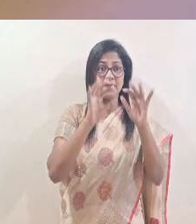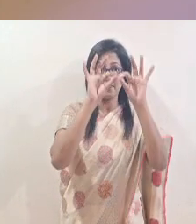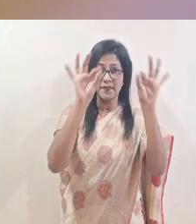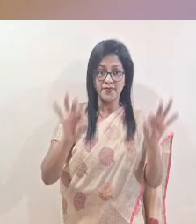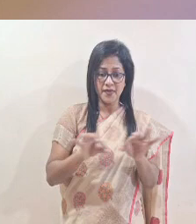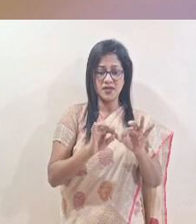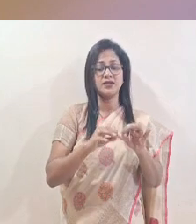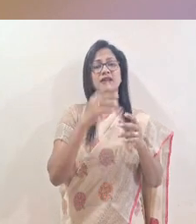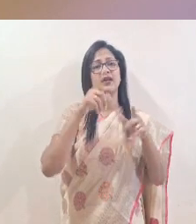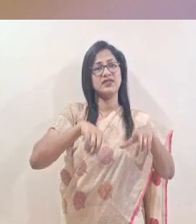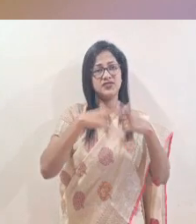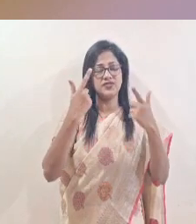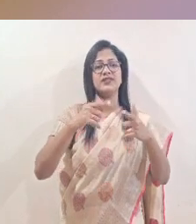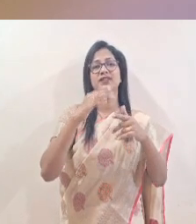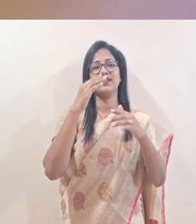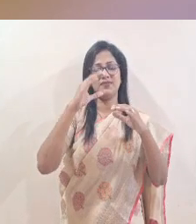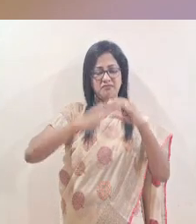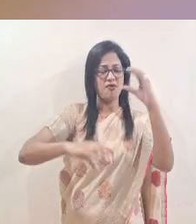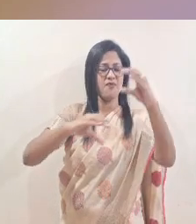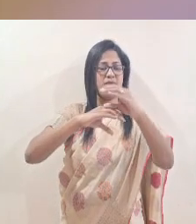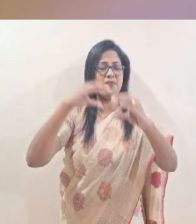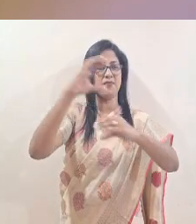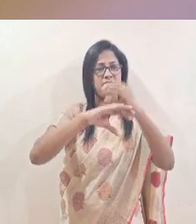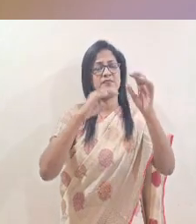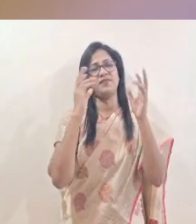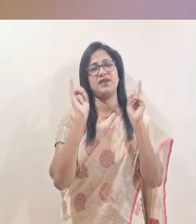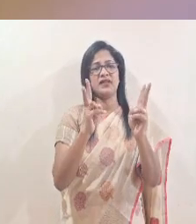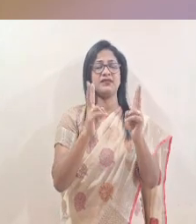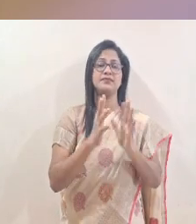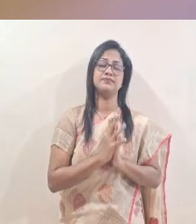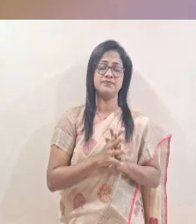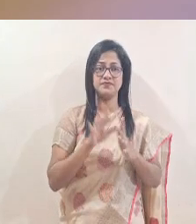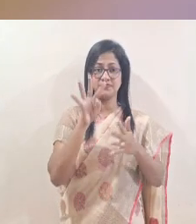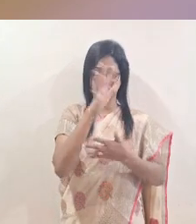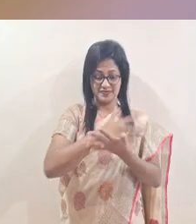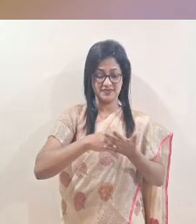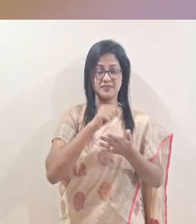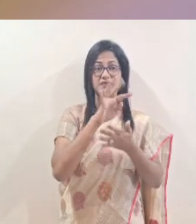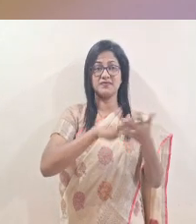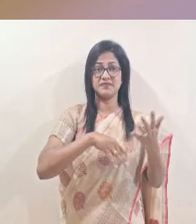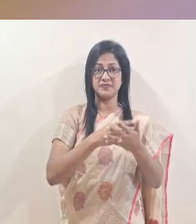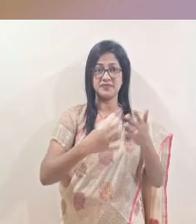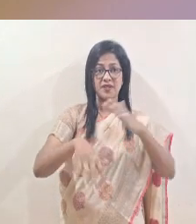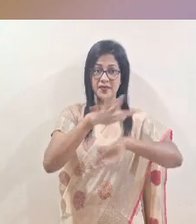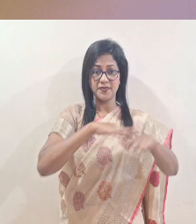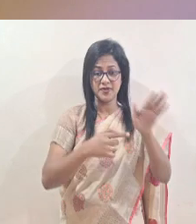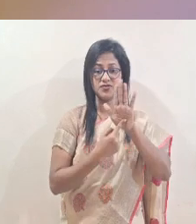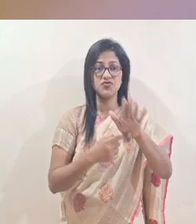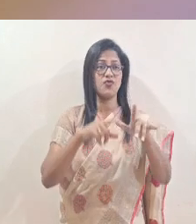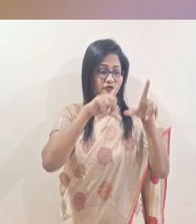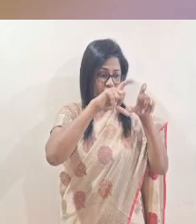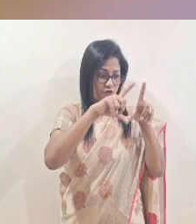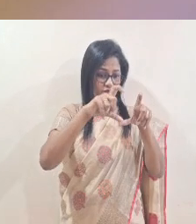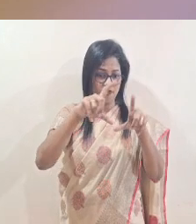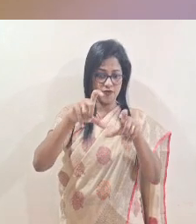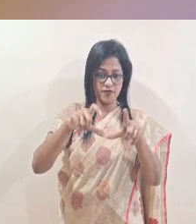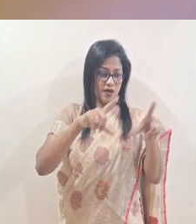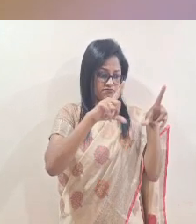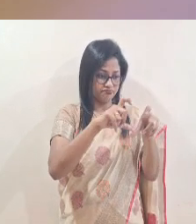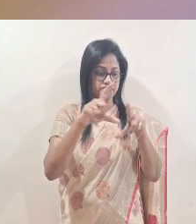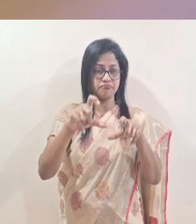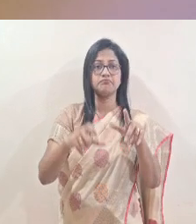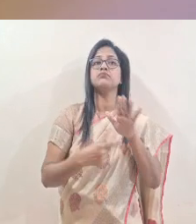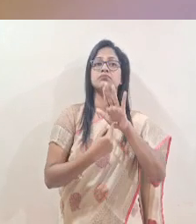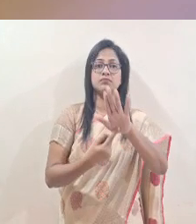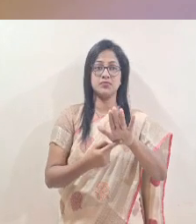pattern, and tree and irregular blocks. So in the data preparation, as you can see that this is a sample of clipped images which I have